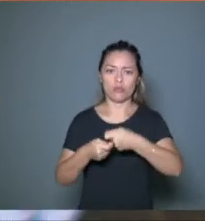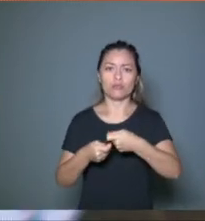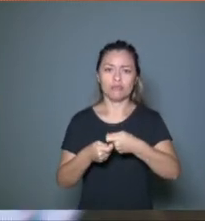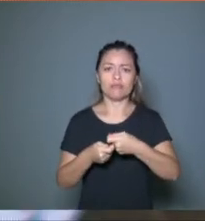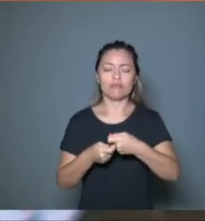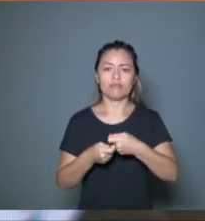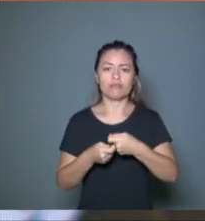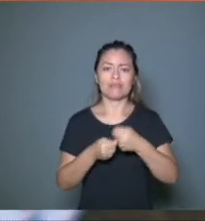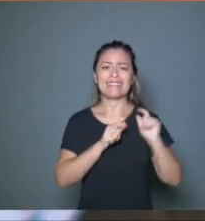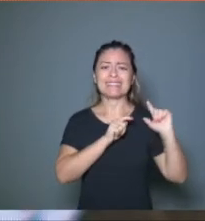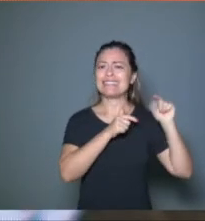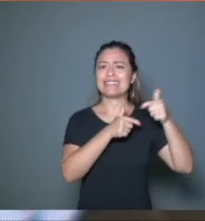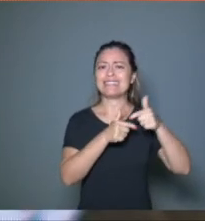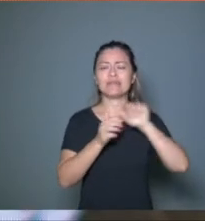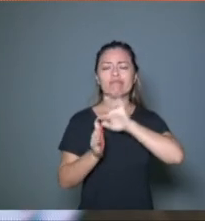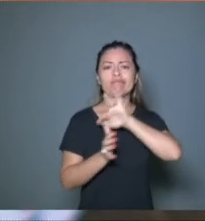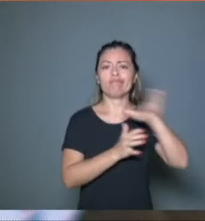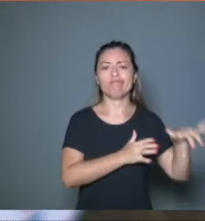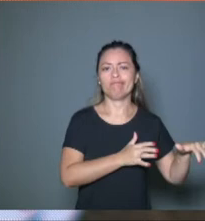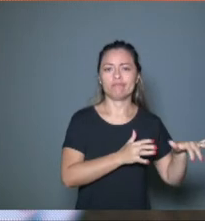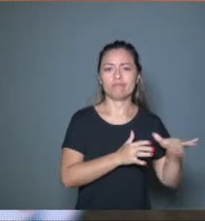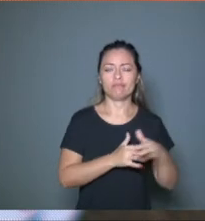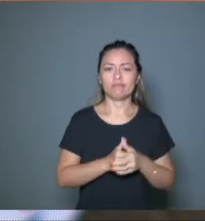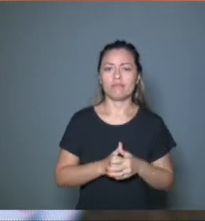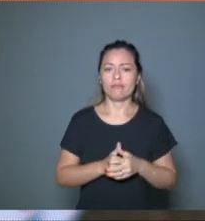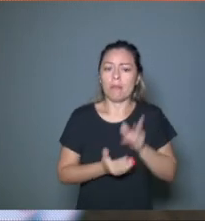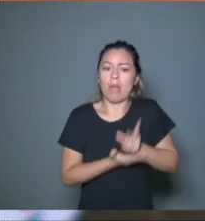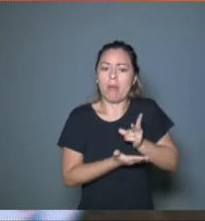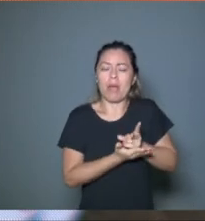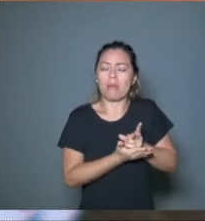And we might have changes in our business model in the